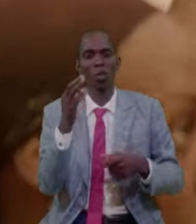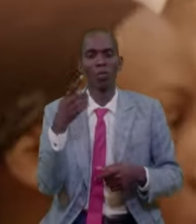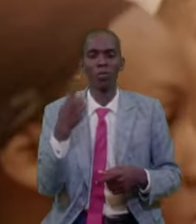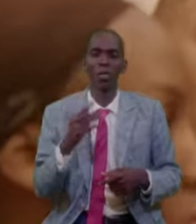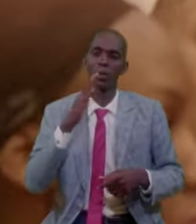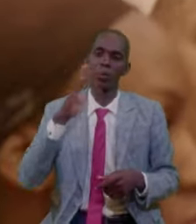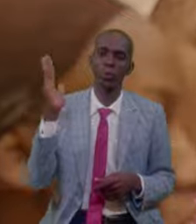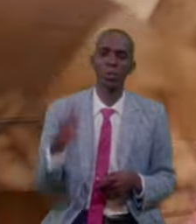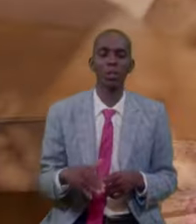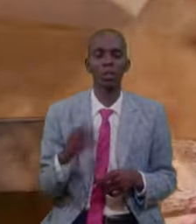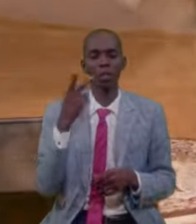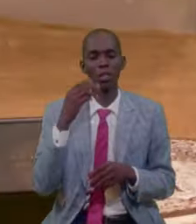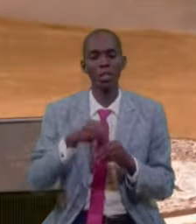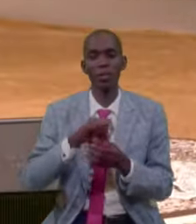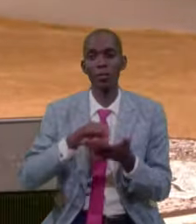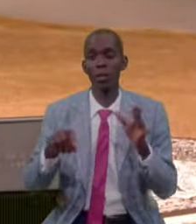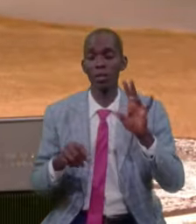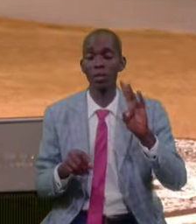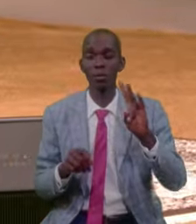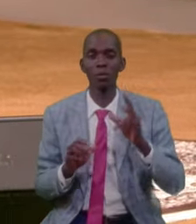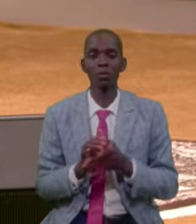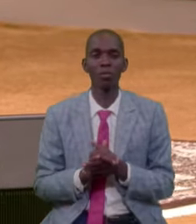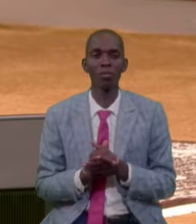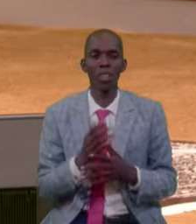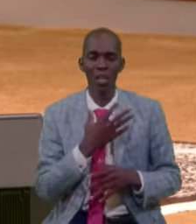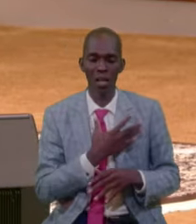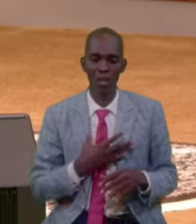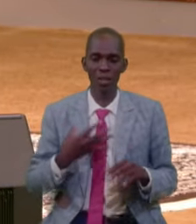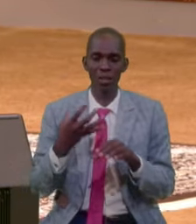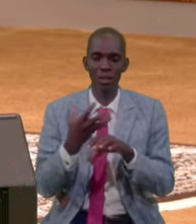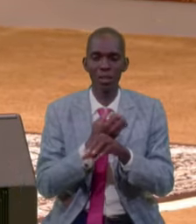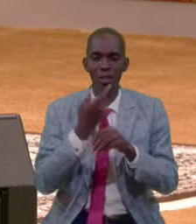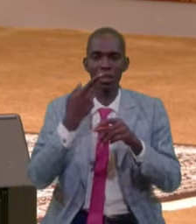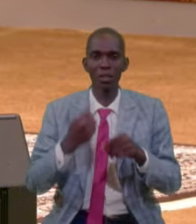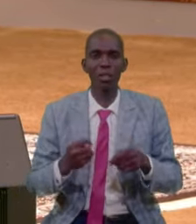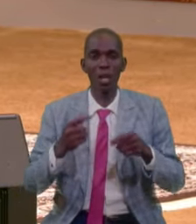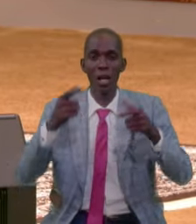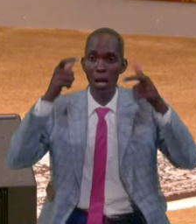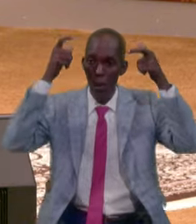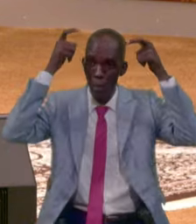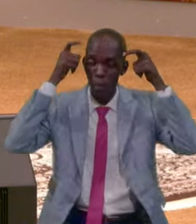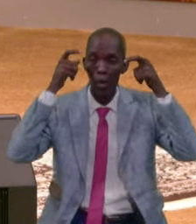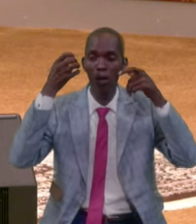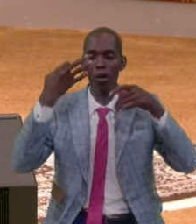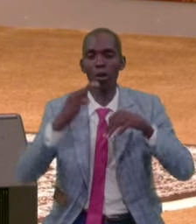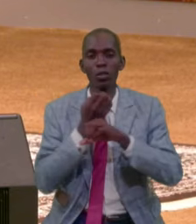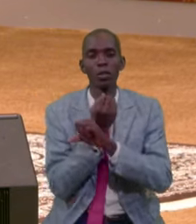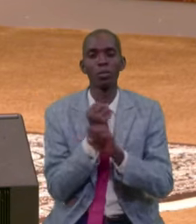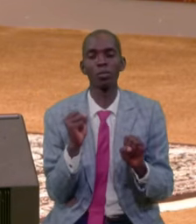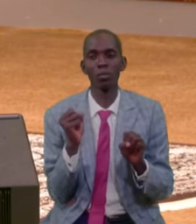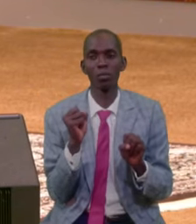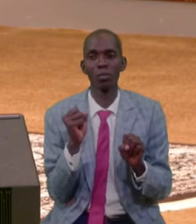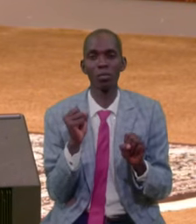Look at verse 17. And take the shield, the helmet of